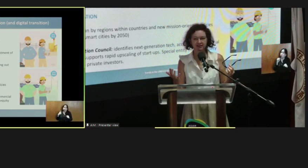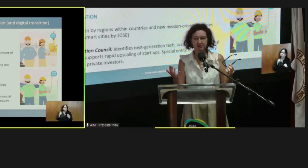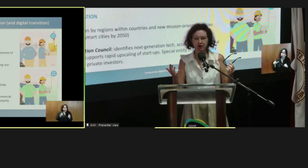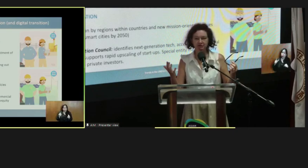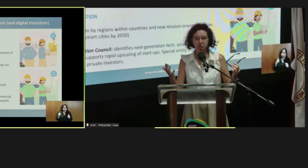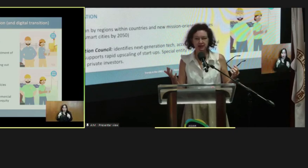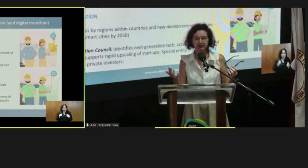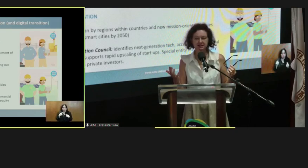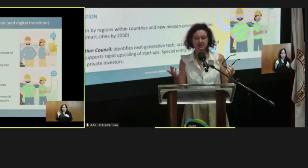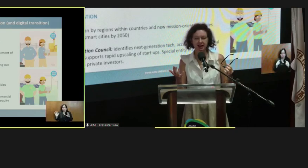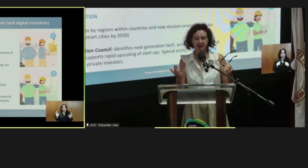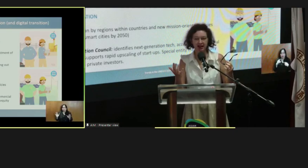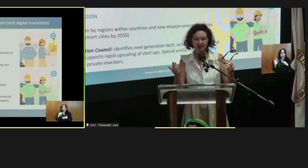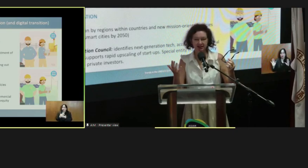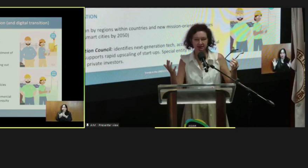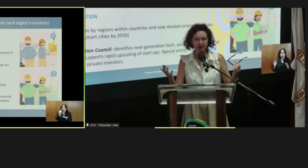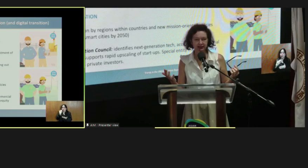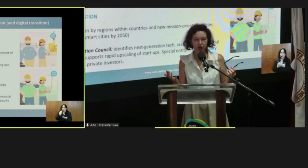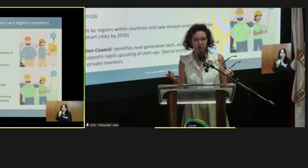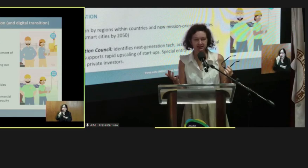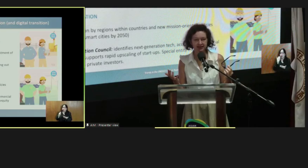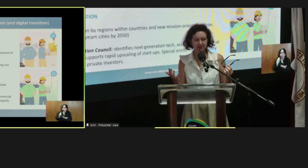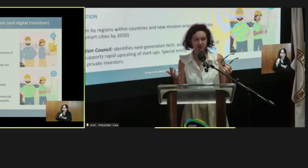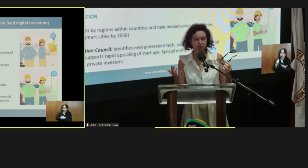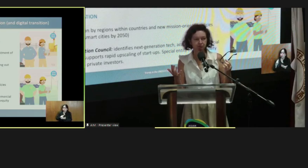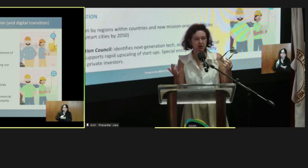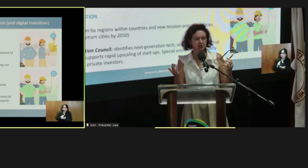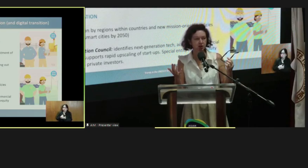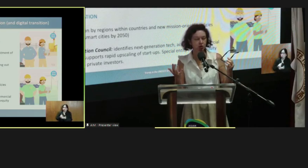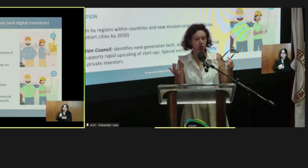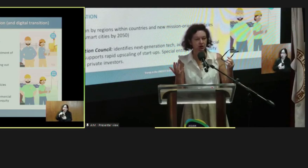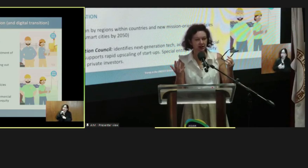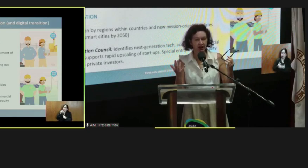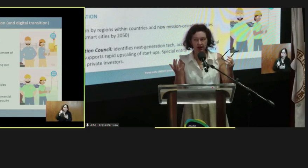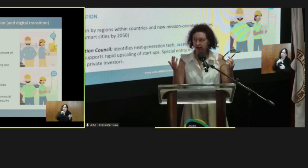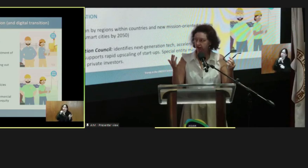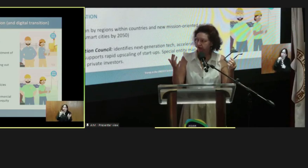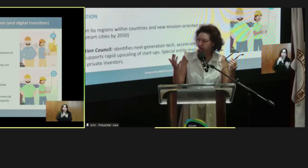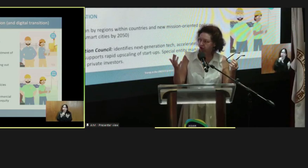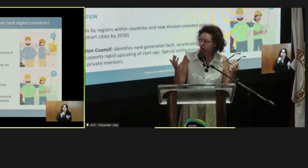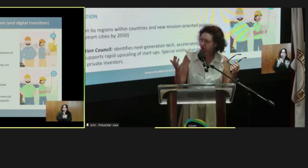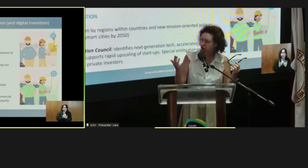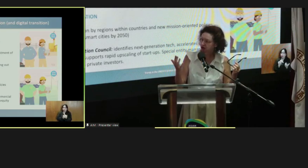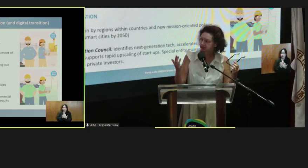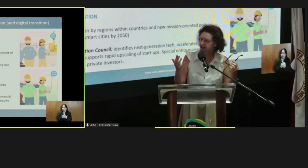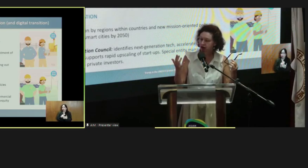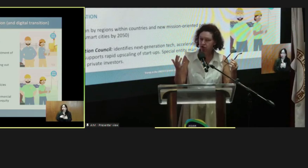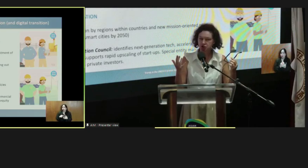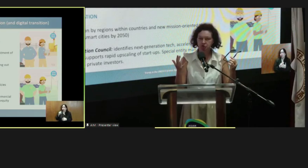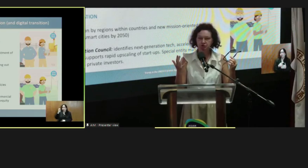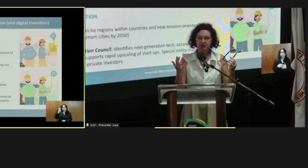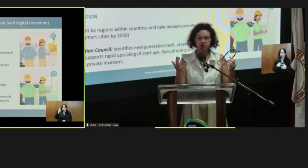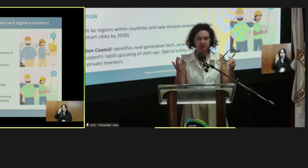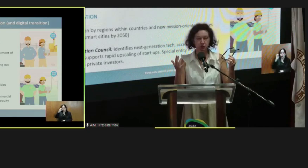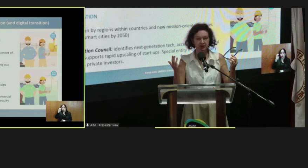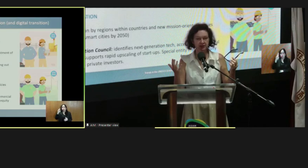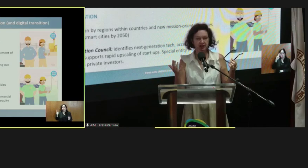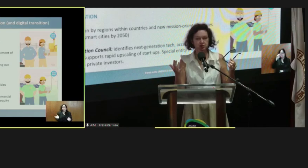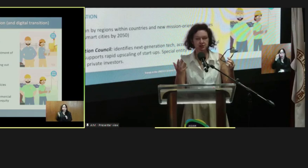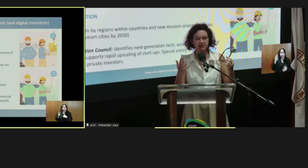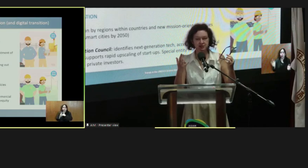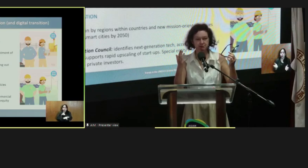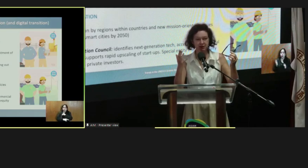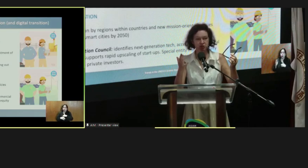obviously they don't have the means and it doesn't make economic sense. So the European Union is encouraging regions